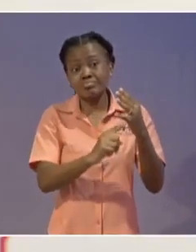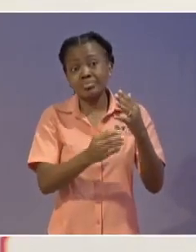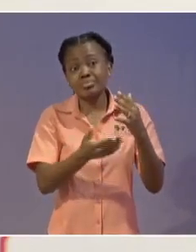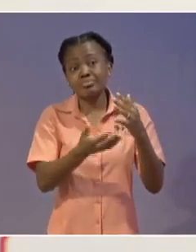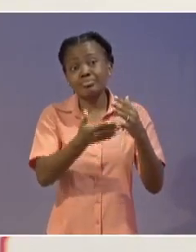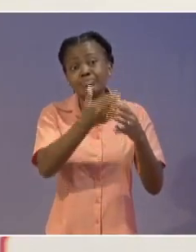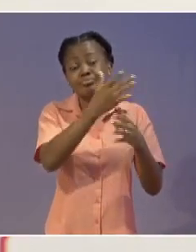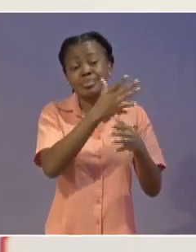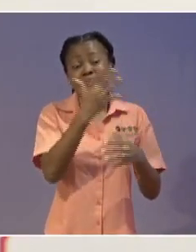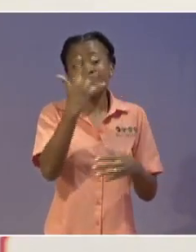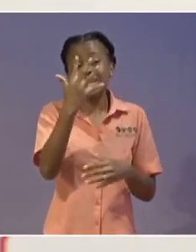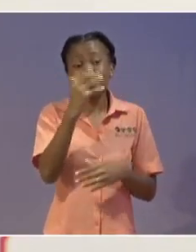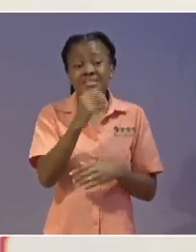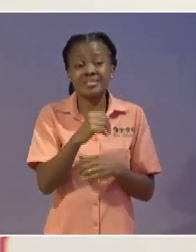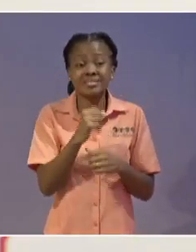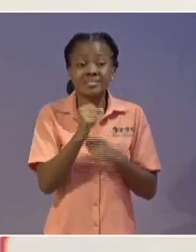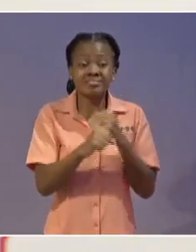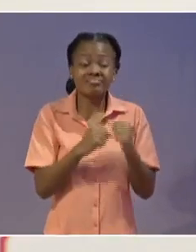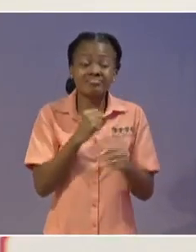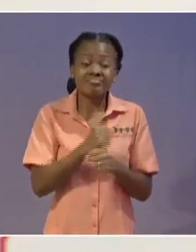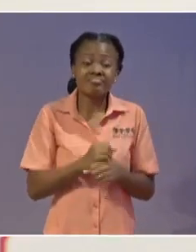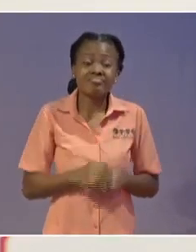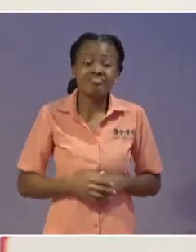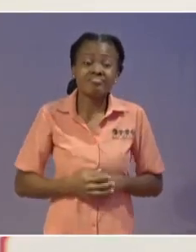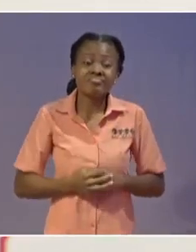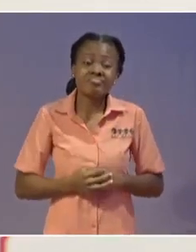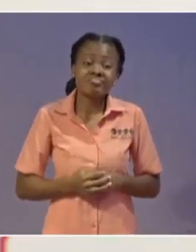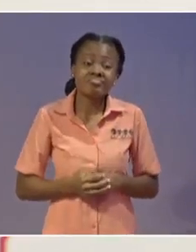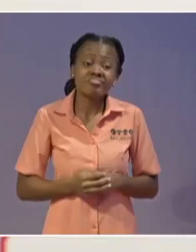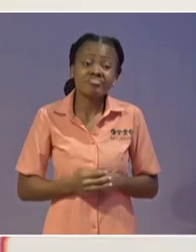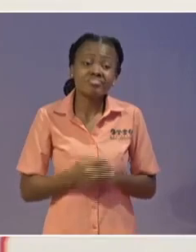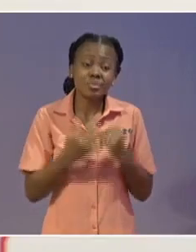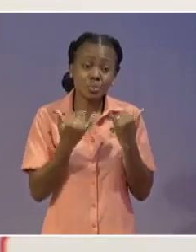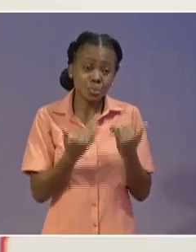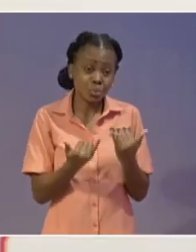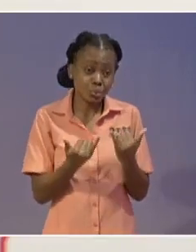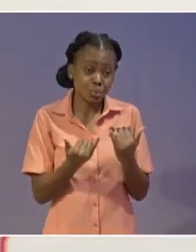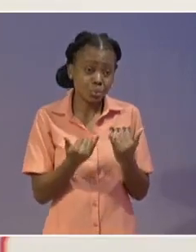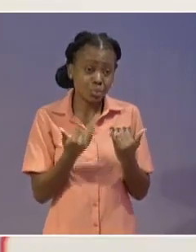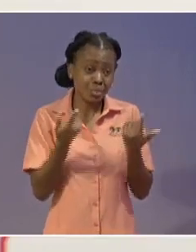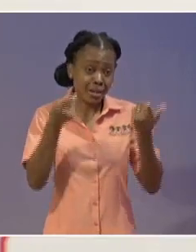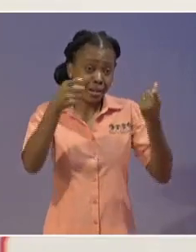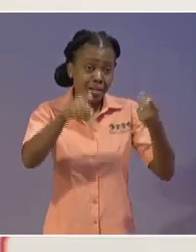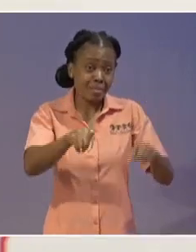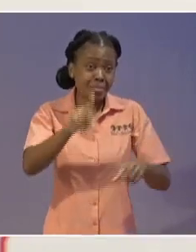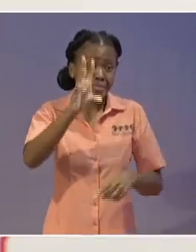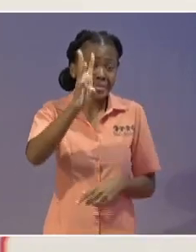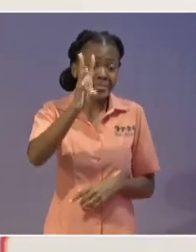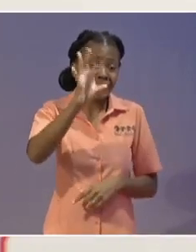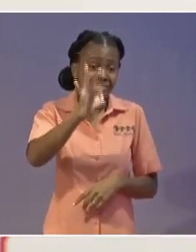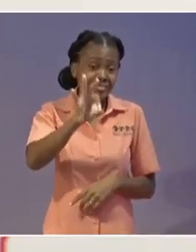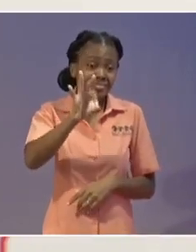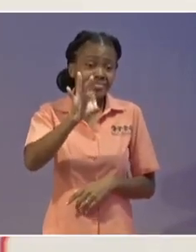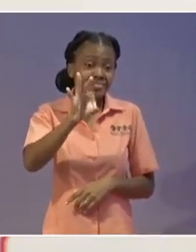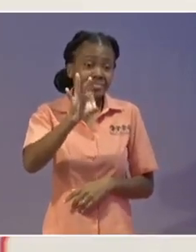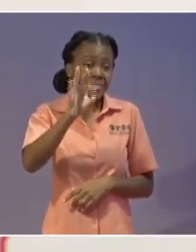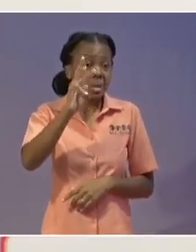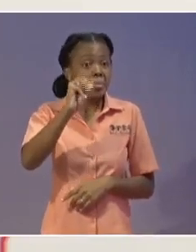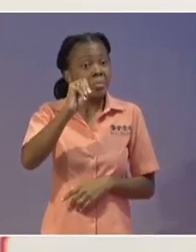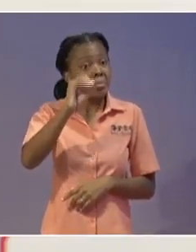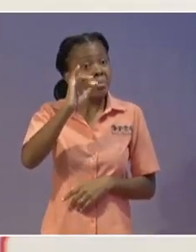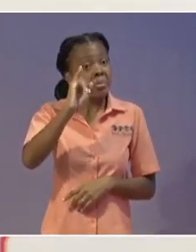And we have, in terms of Miss C, 69. The ones in Arima, there are about 3 of them who